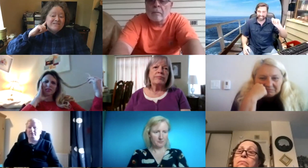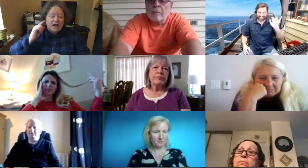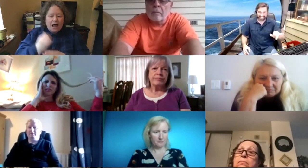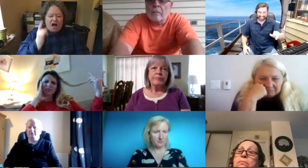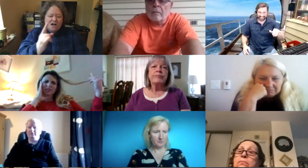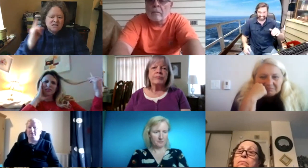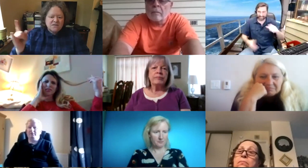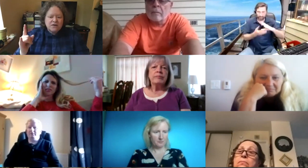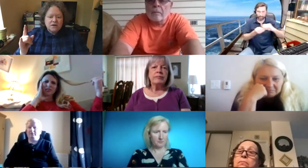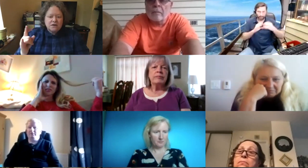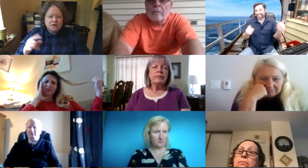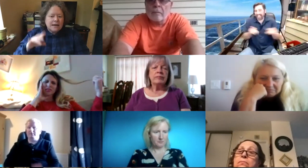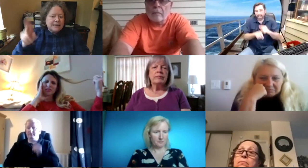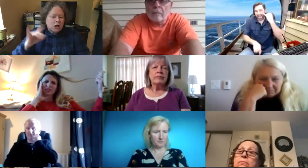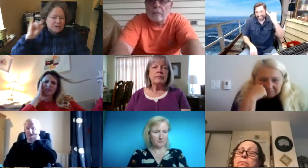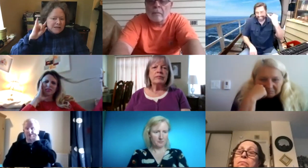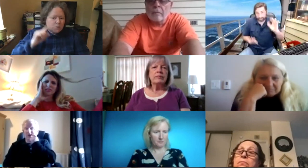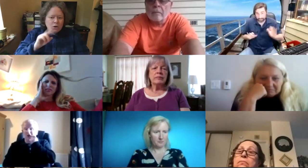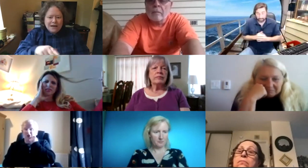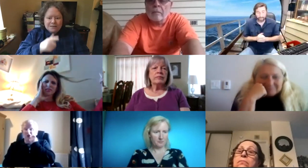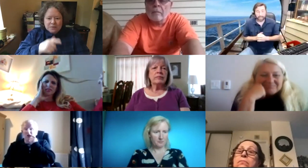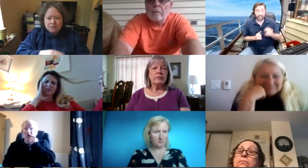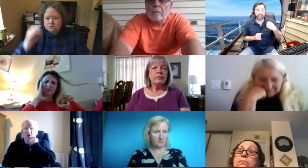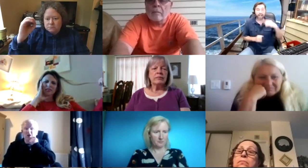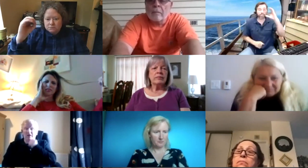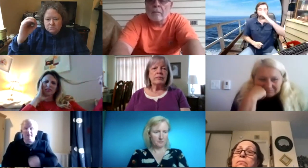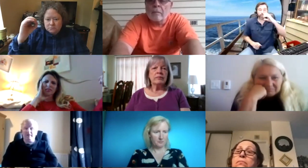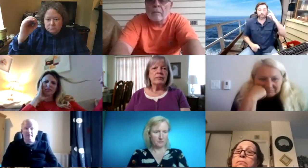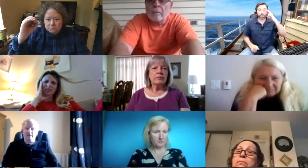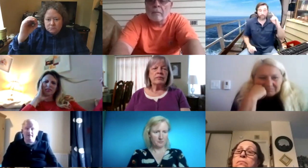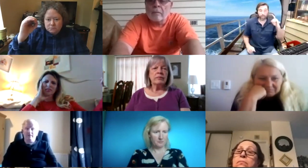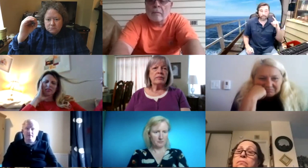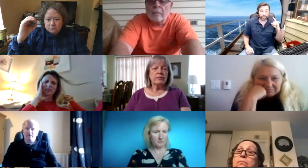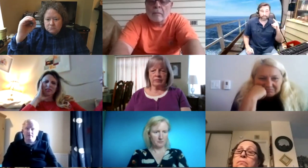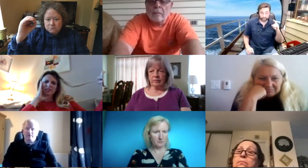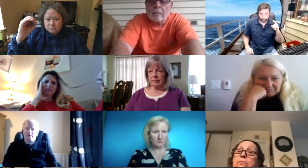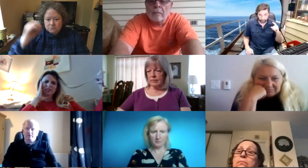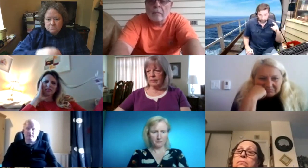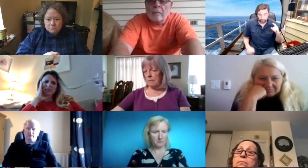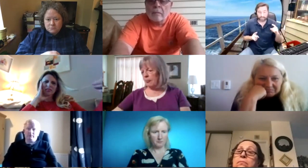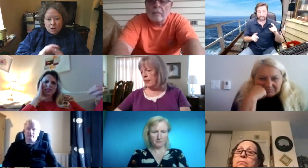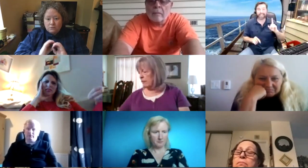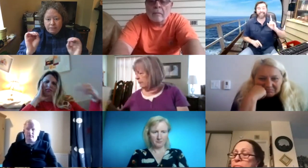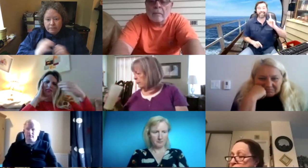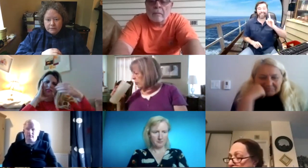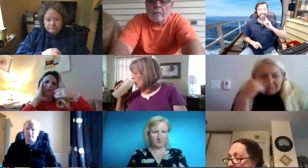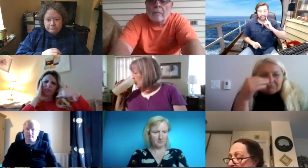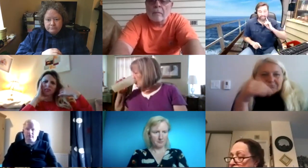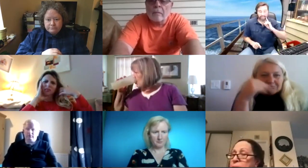Now, I have searched for deaf, hard of hearing, cannot hear but speak, zero.